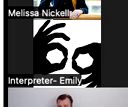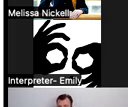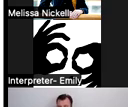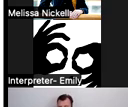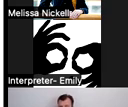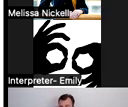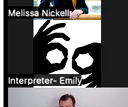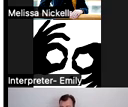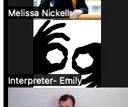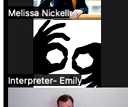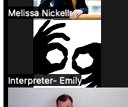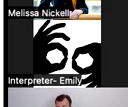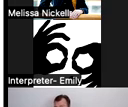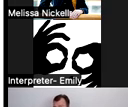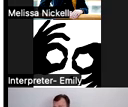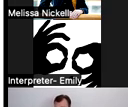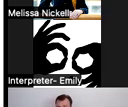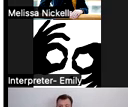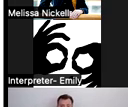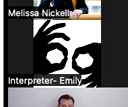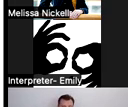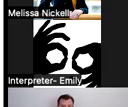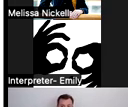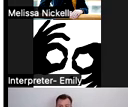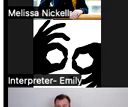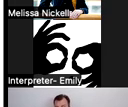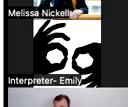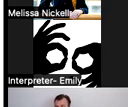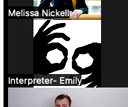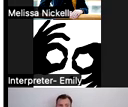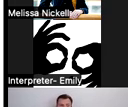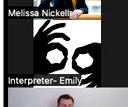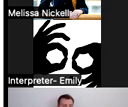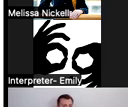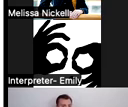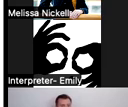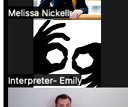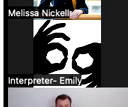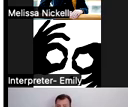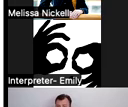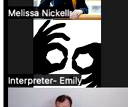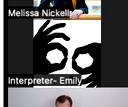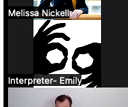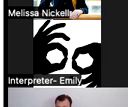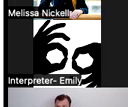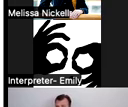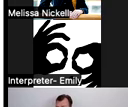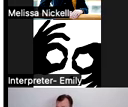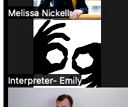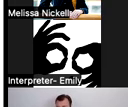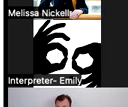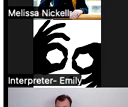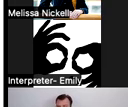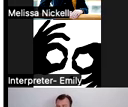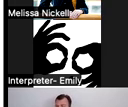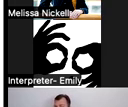But I've also submitted grants to National Cancer Institute if my research is more focused on liver cancer. If I'm